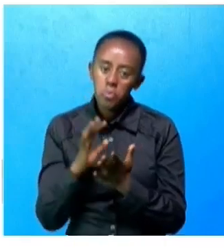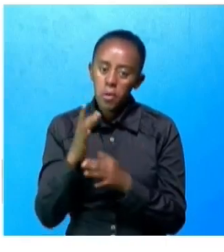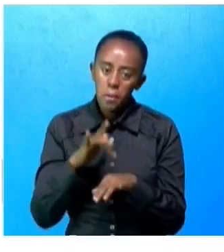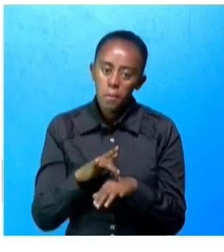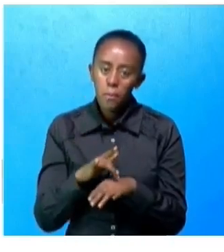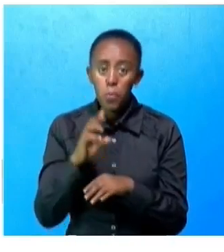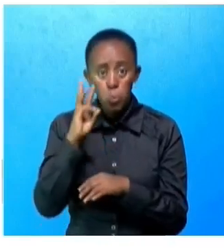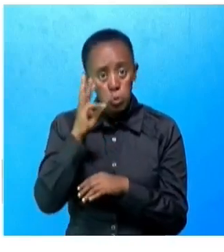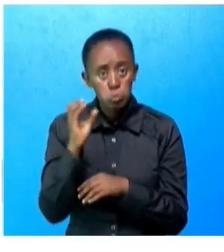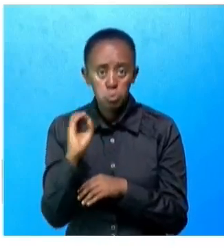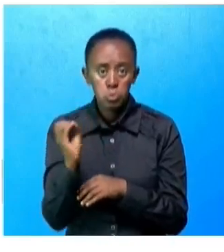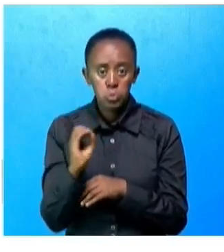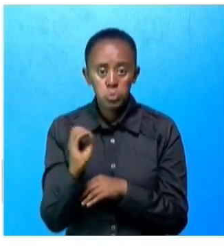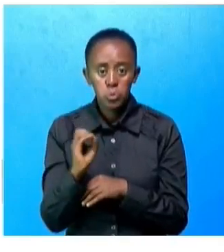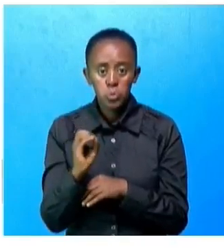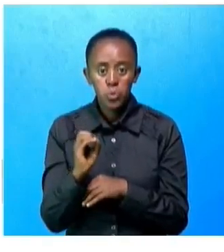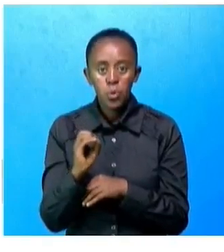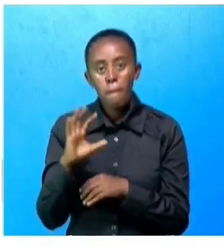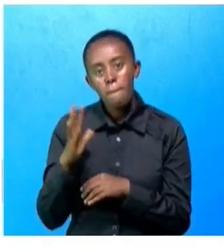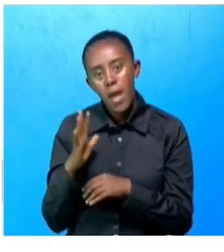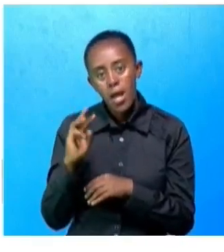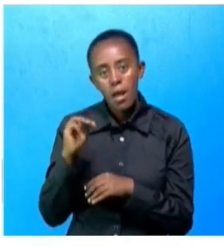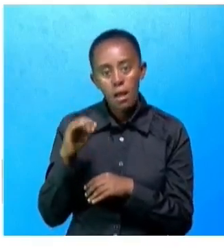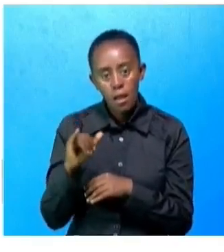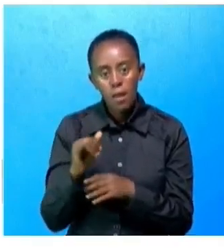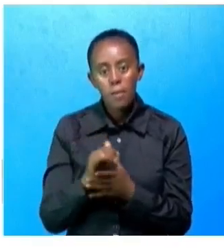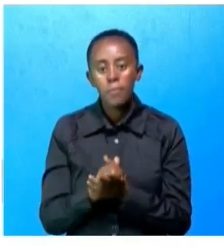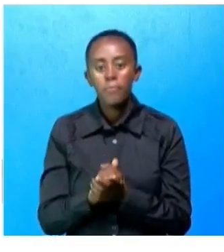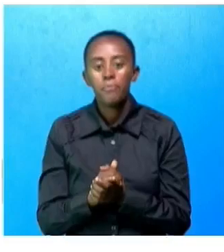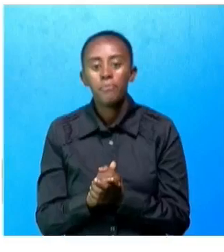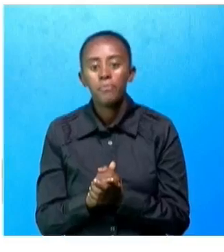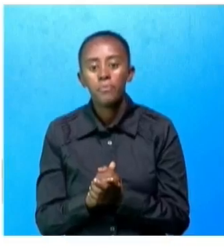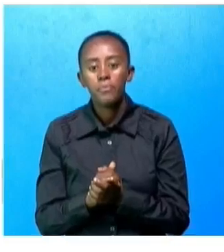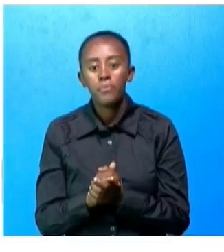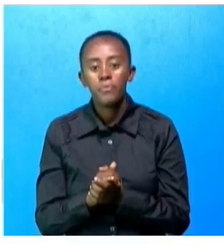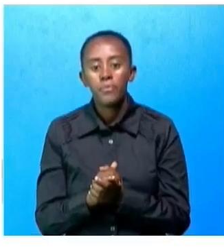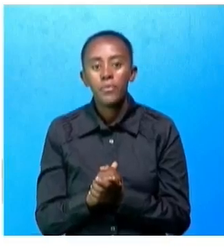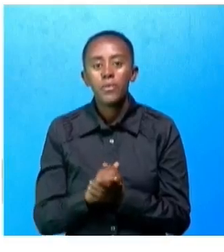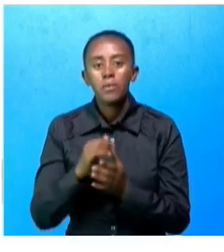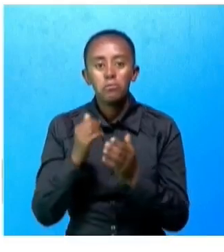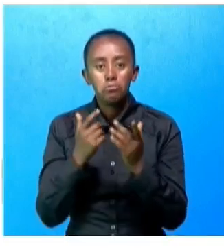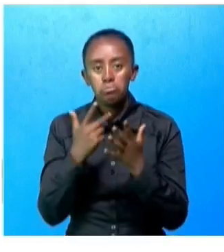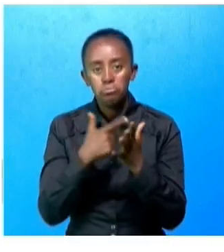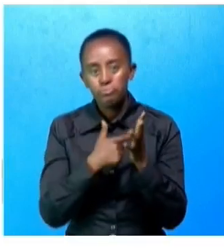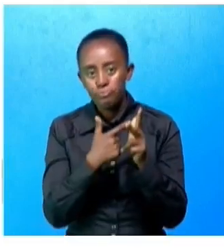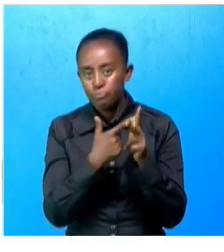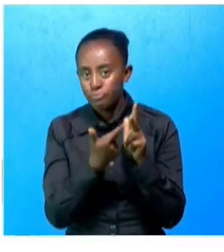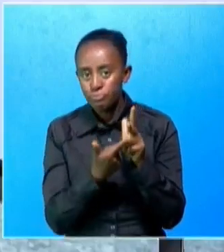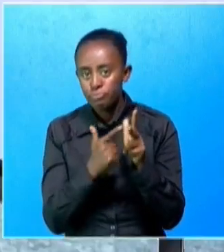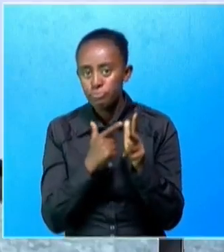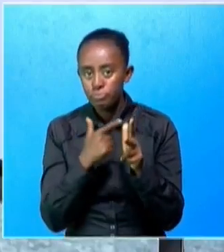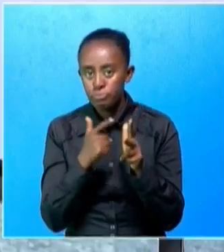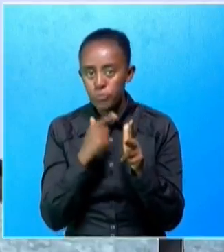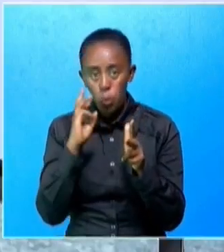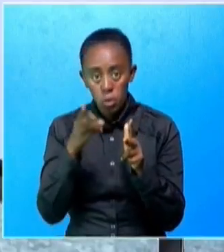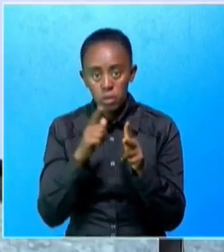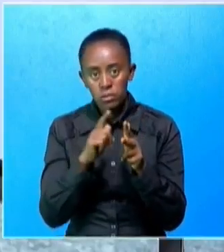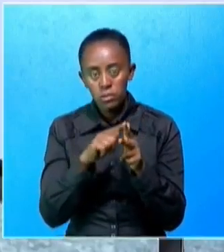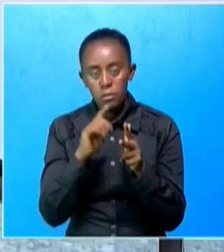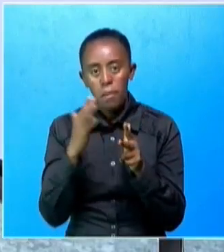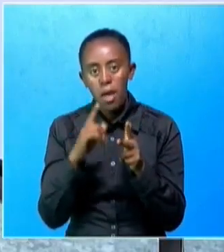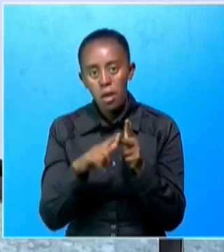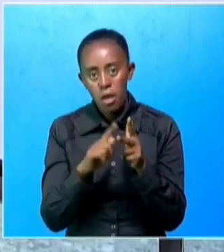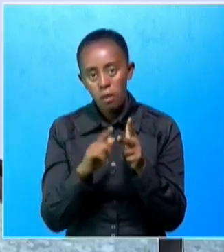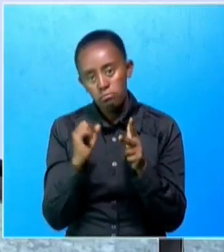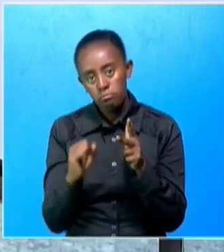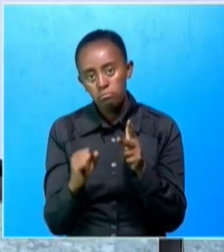with, possible that is may, it's also possible that is can. So such kind of,